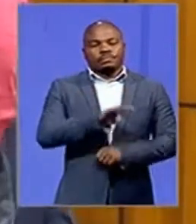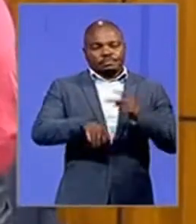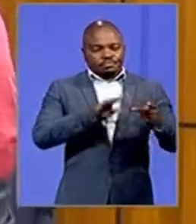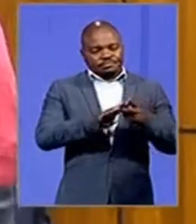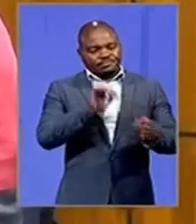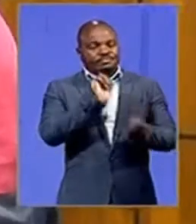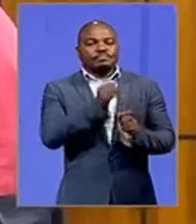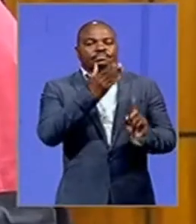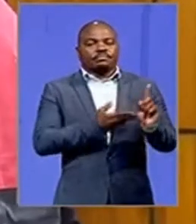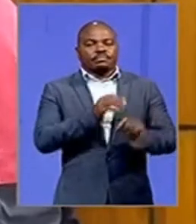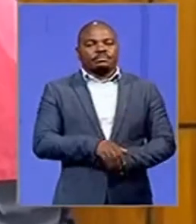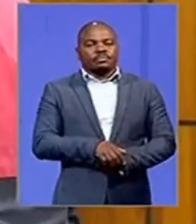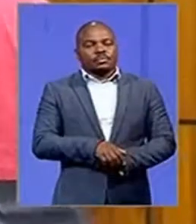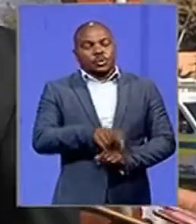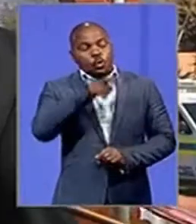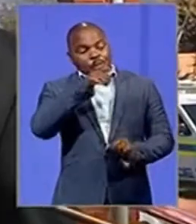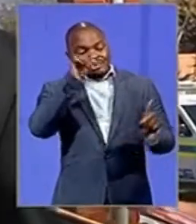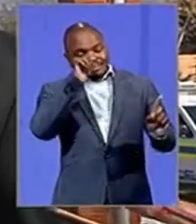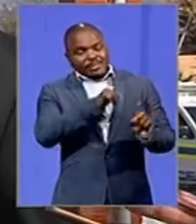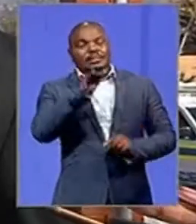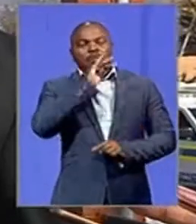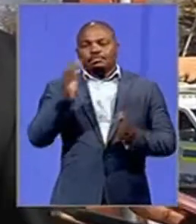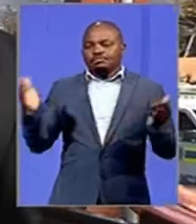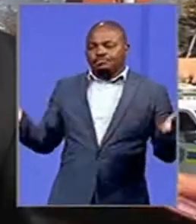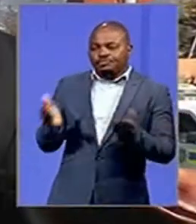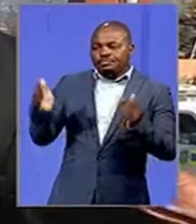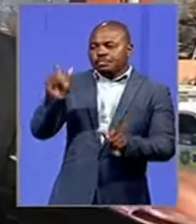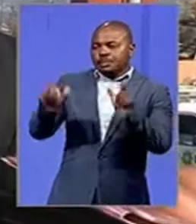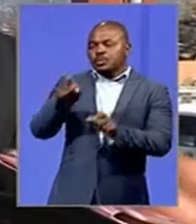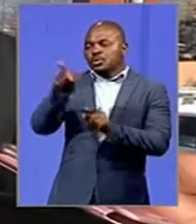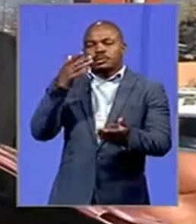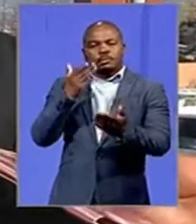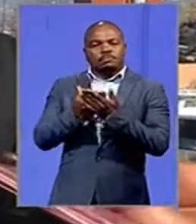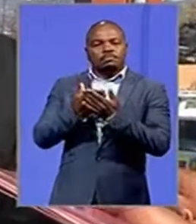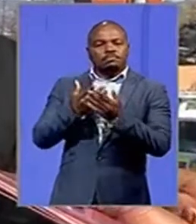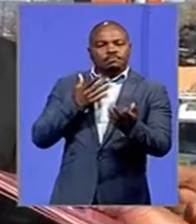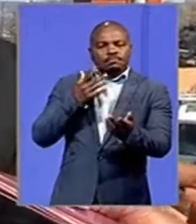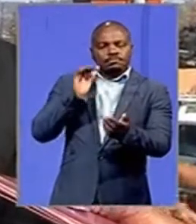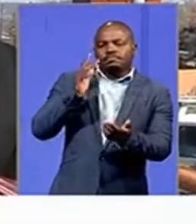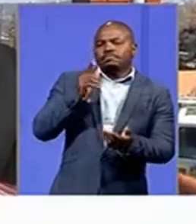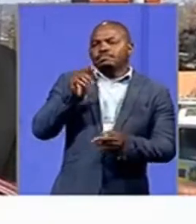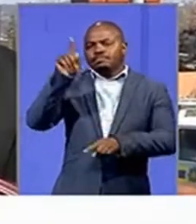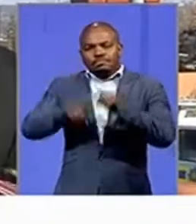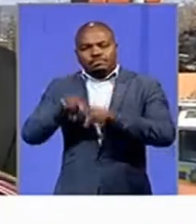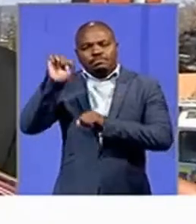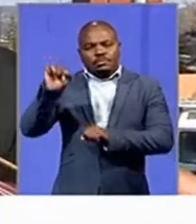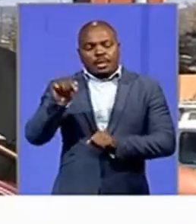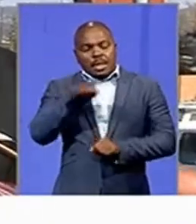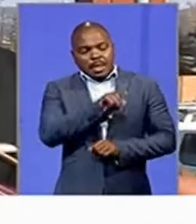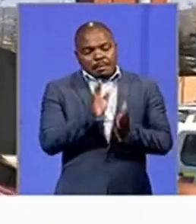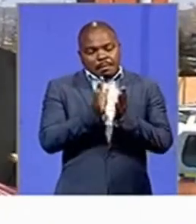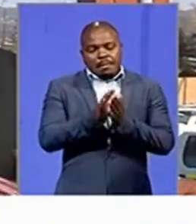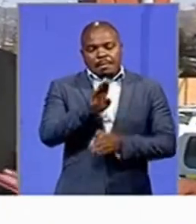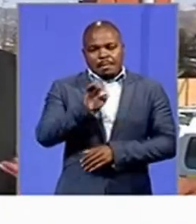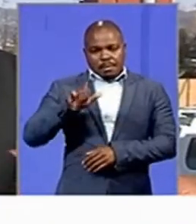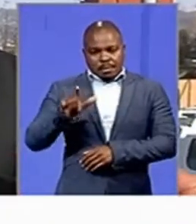molato. These utterances amount to incitement to commit public violence, and we will be opposing bail because when he